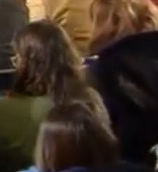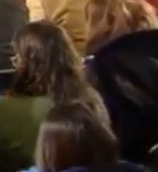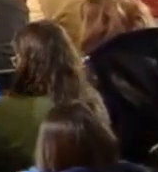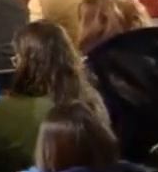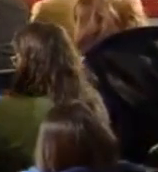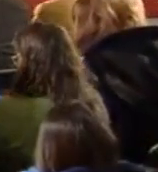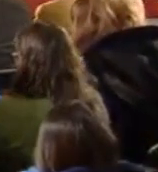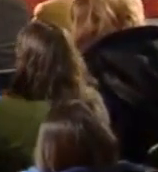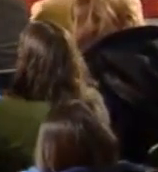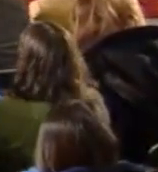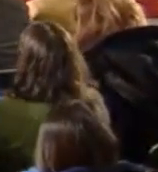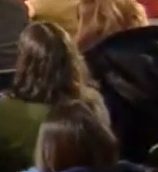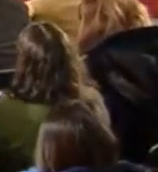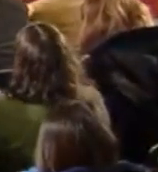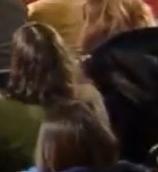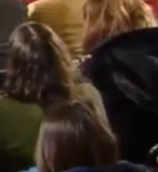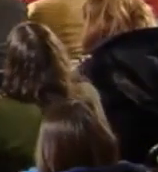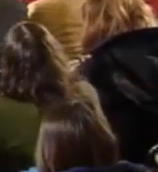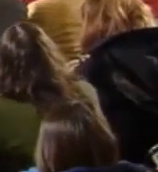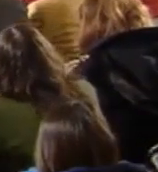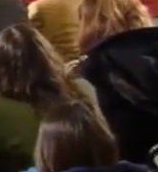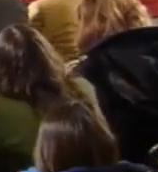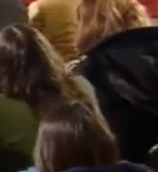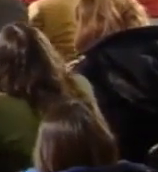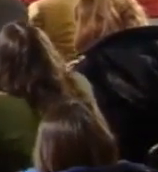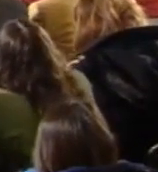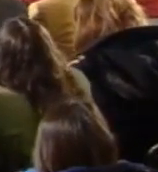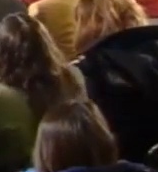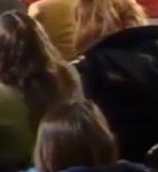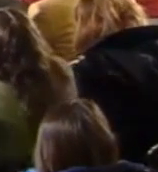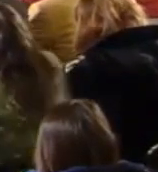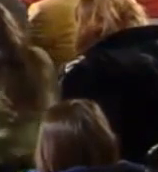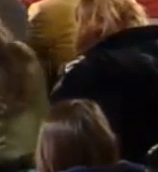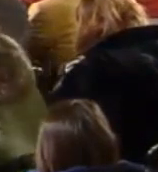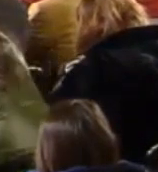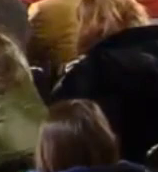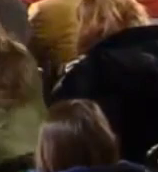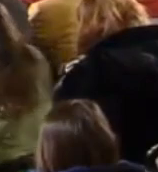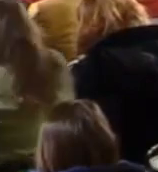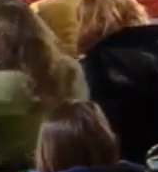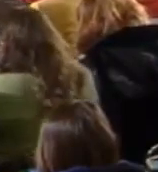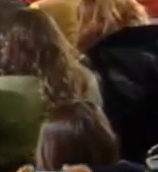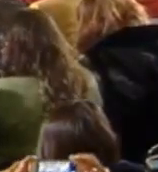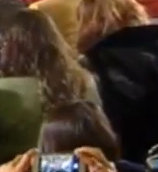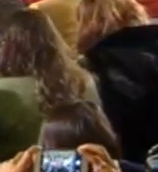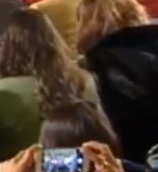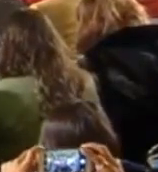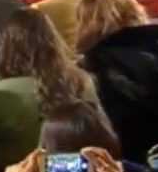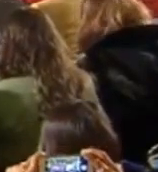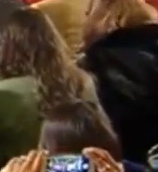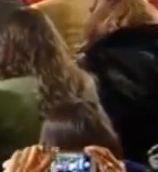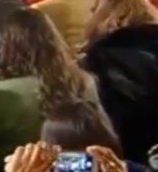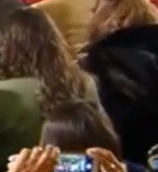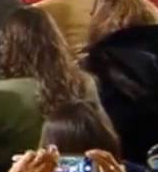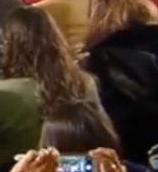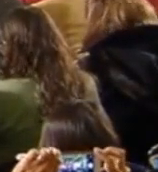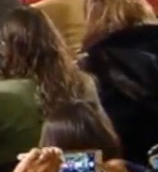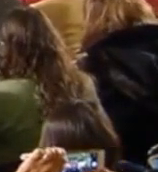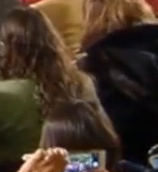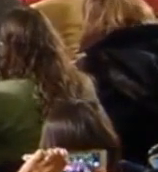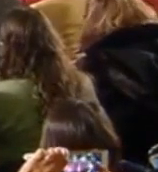¡Ánimo! And he says, cheer up. Buenos días, se hizo tarde. Pero ya estábamos aquí.